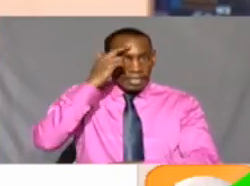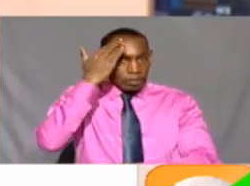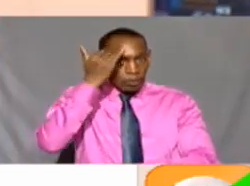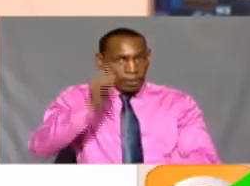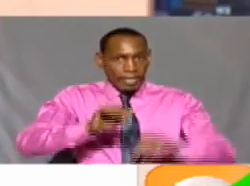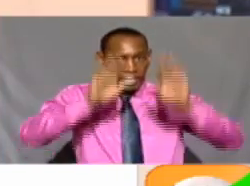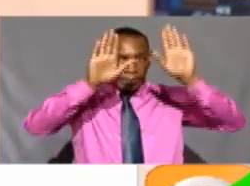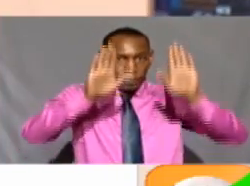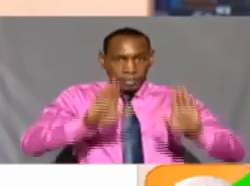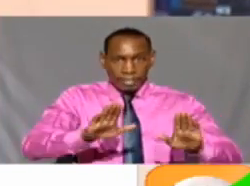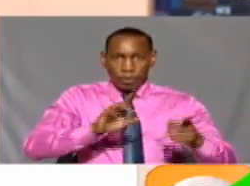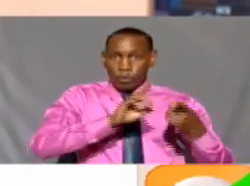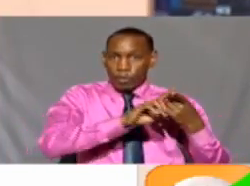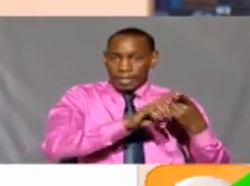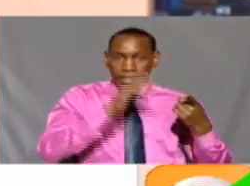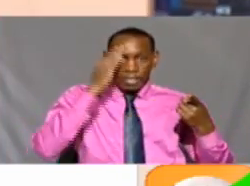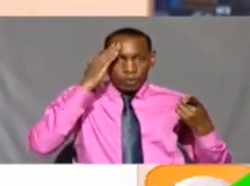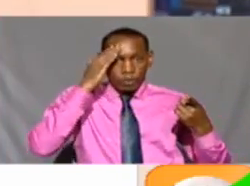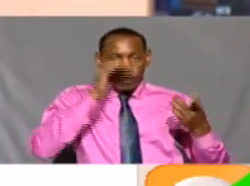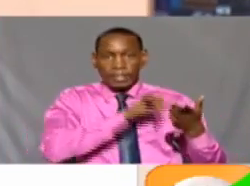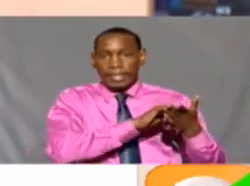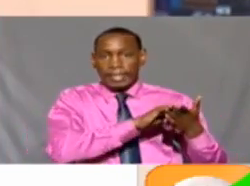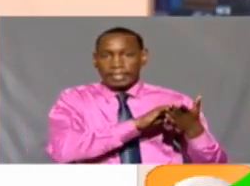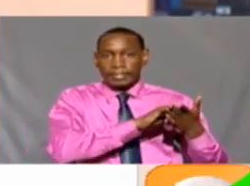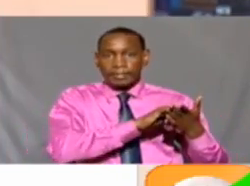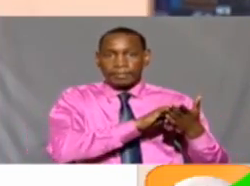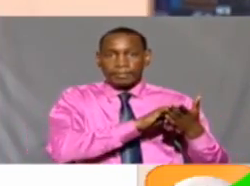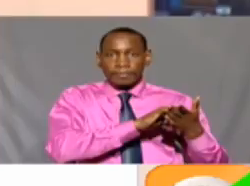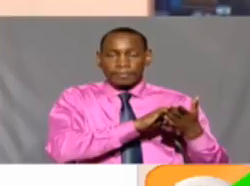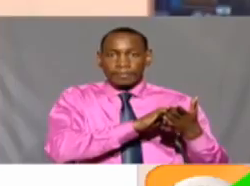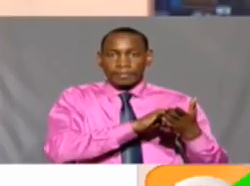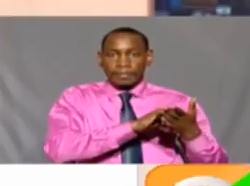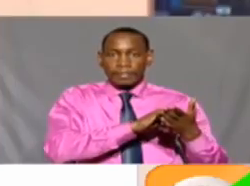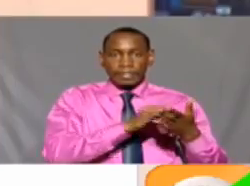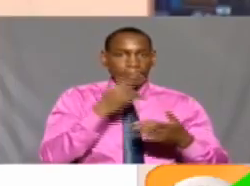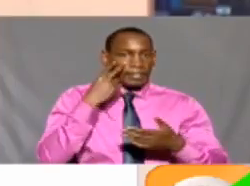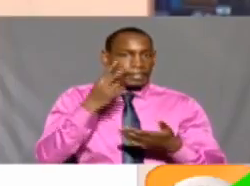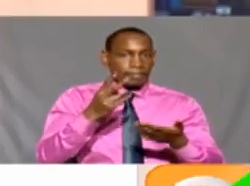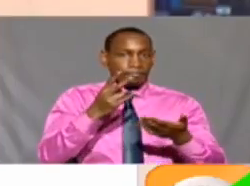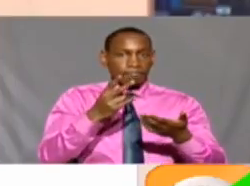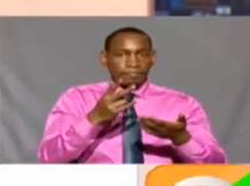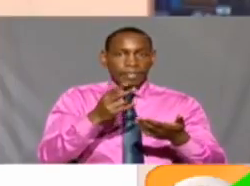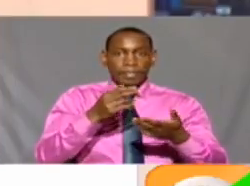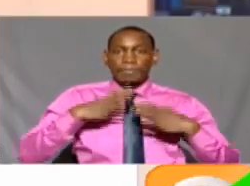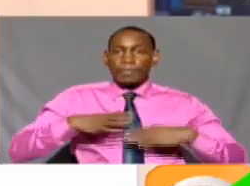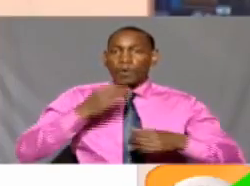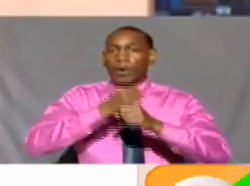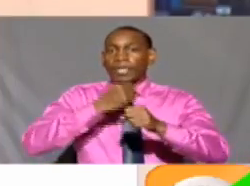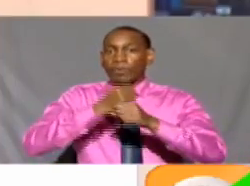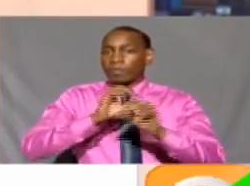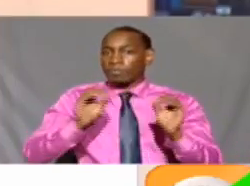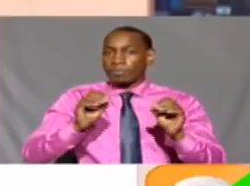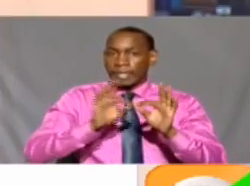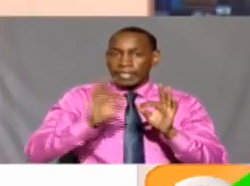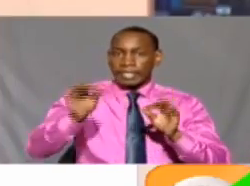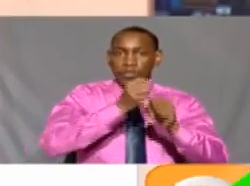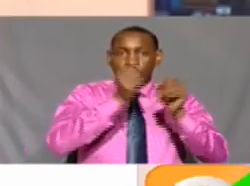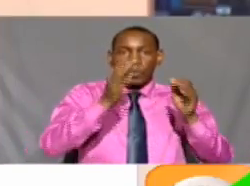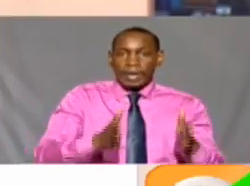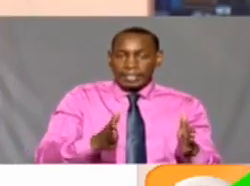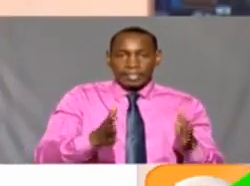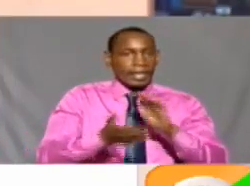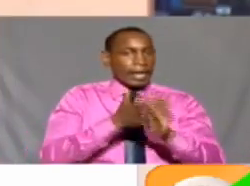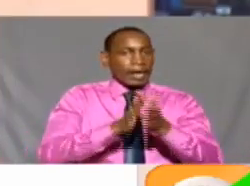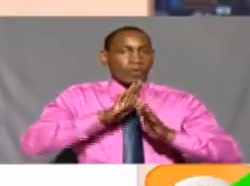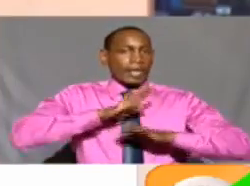is important is because, one, we know that when you look at the ag sector, we don't have people on the ground. Most of the extension workers, we know that we